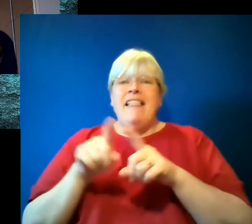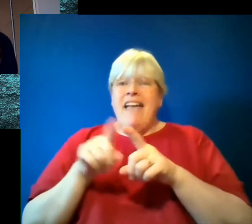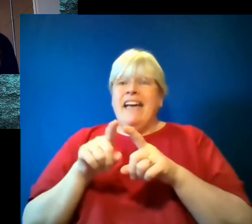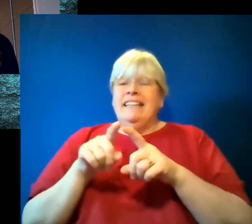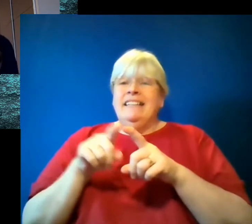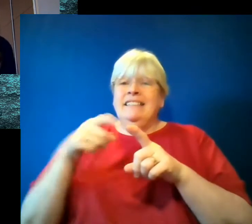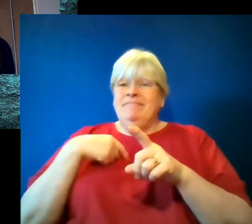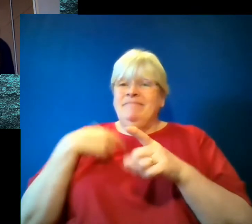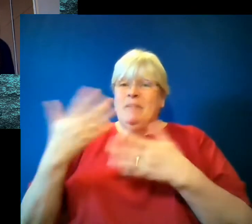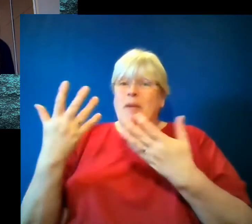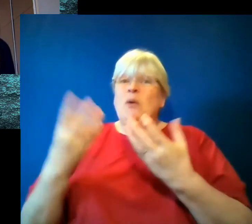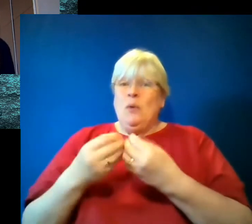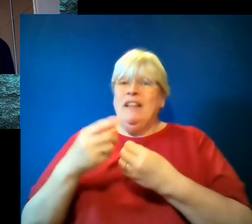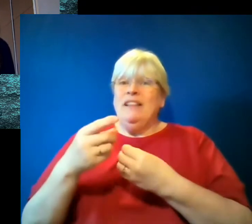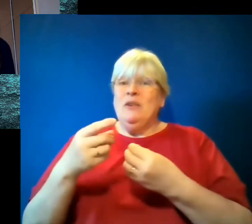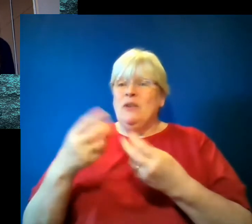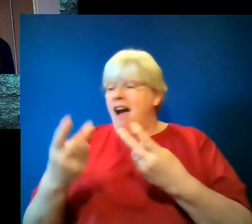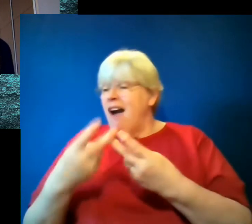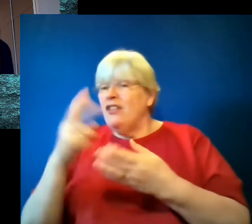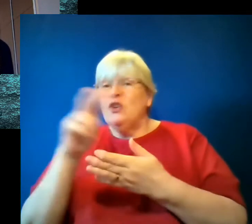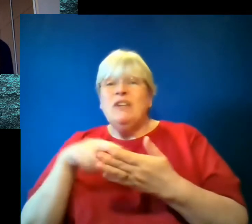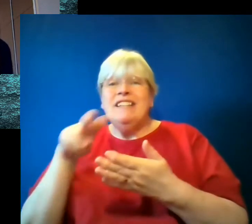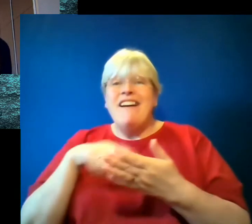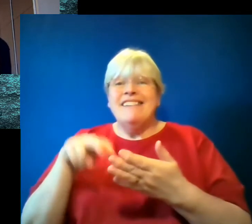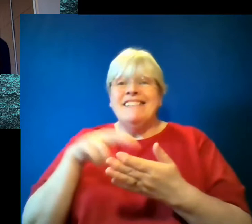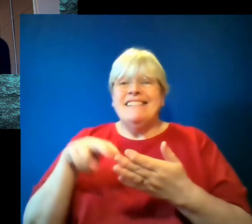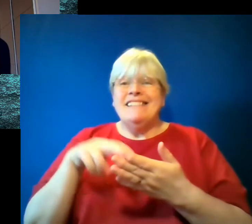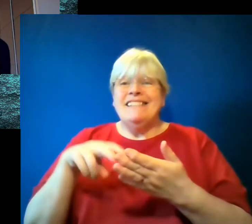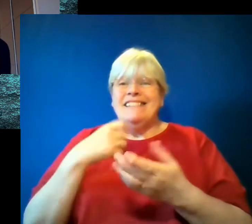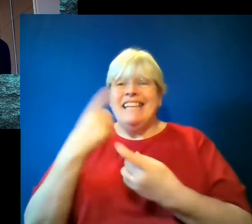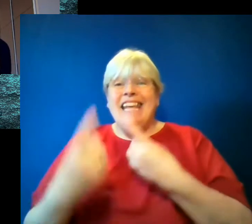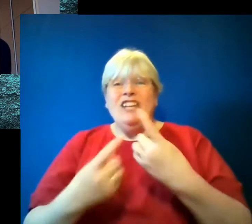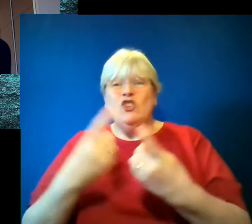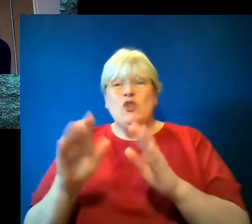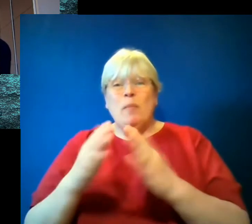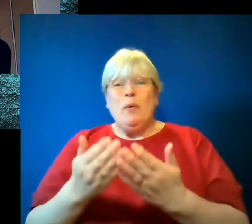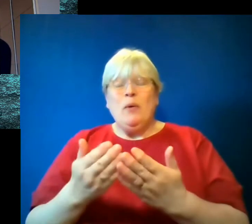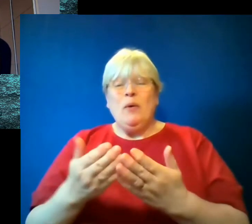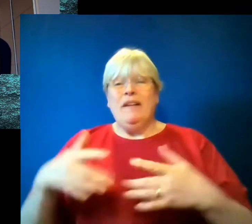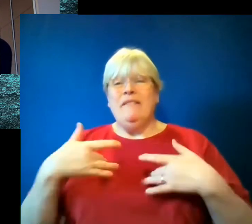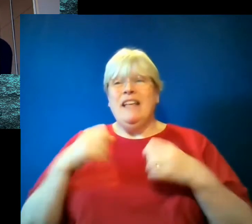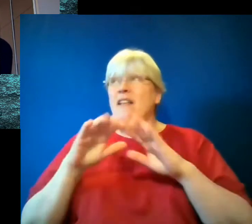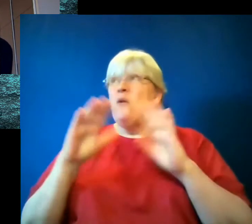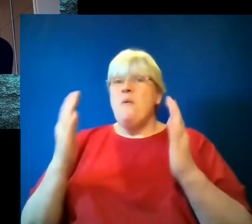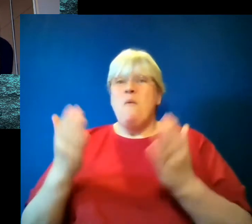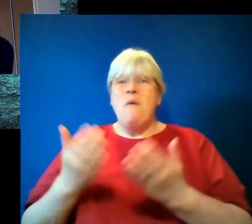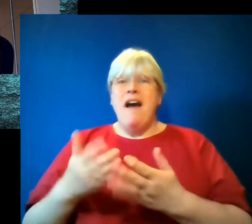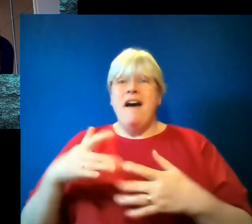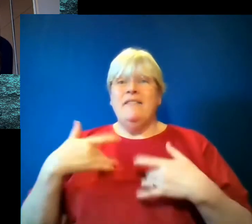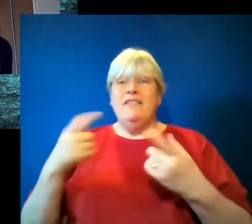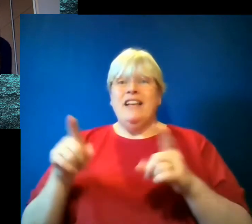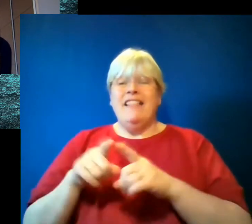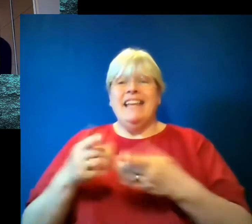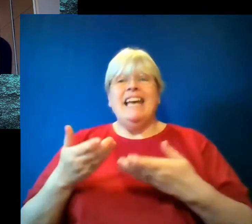journey along with all the other readers as every one of your books appears in the world. And it feels like a real kind of gift to all